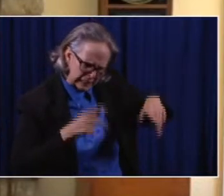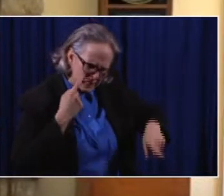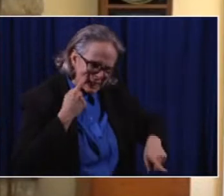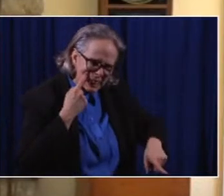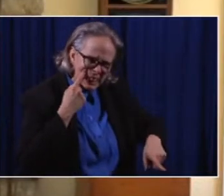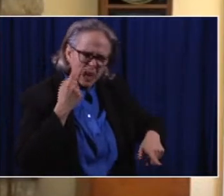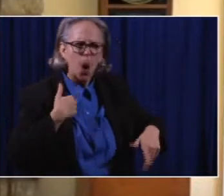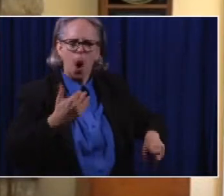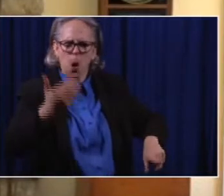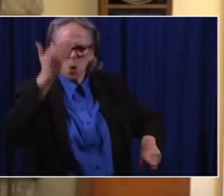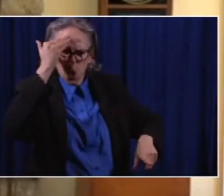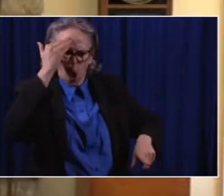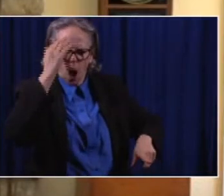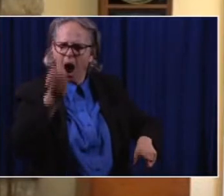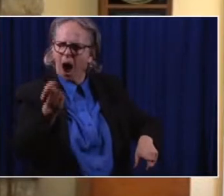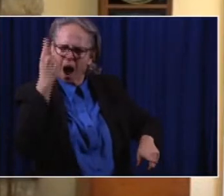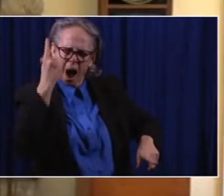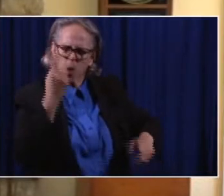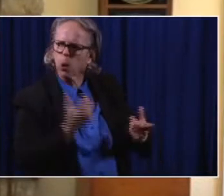virus,